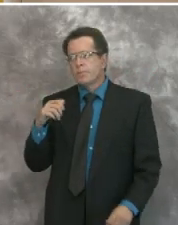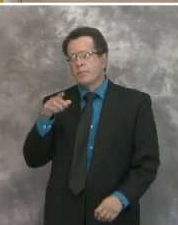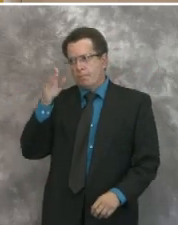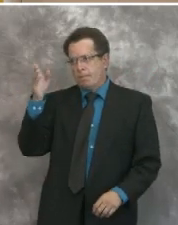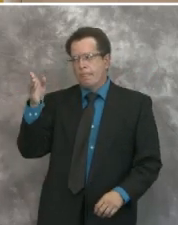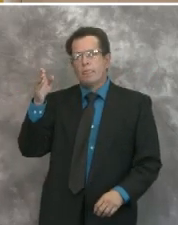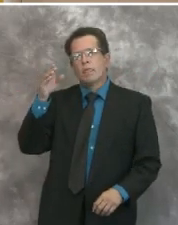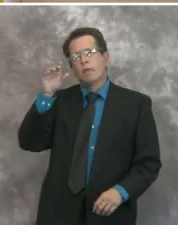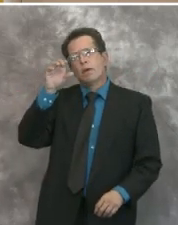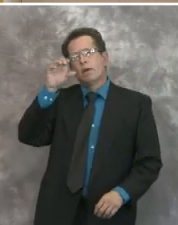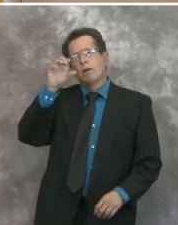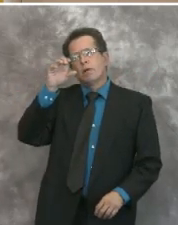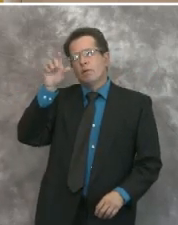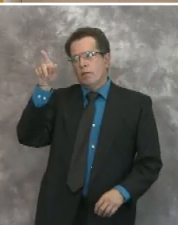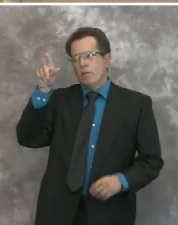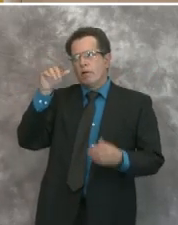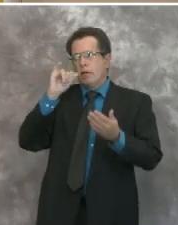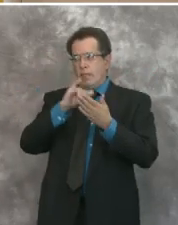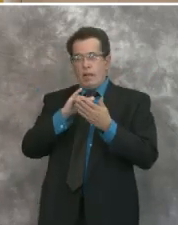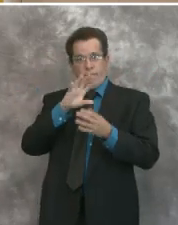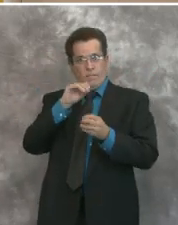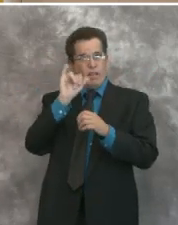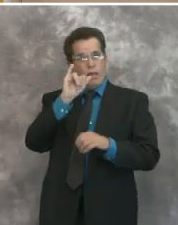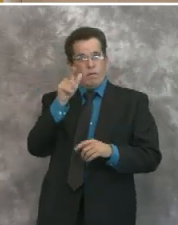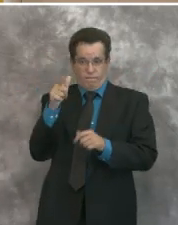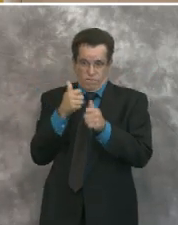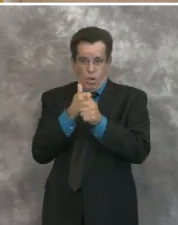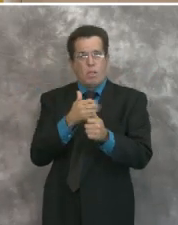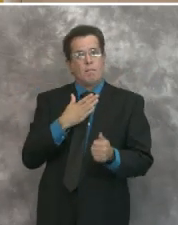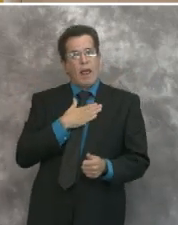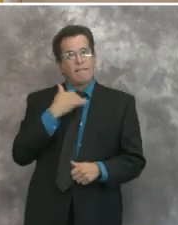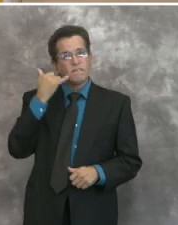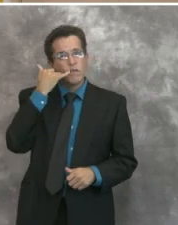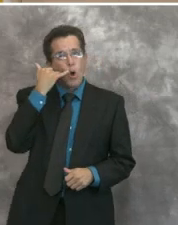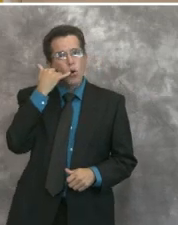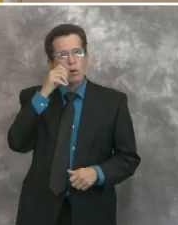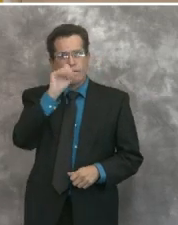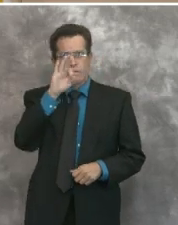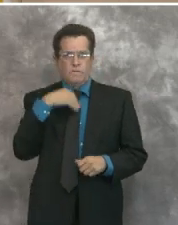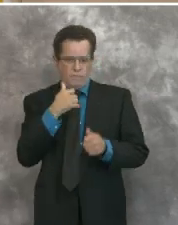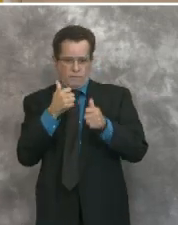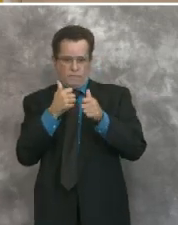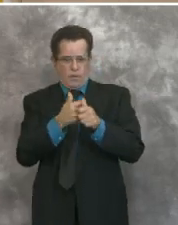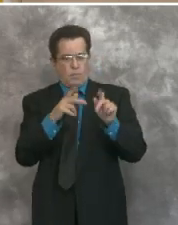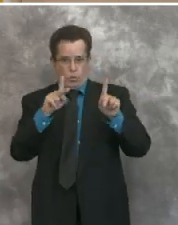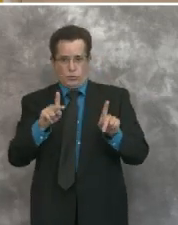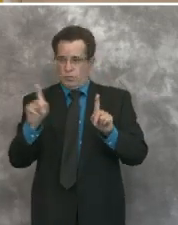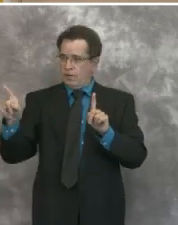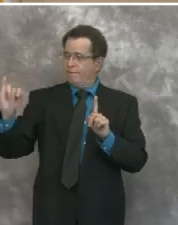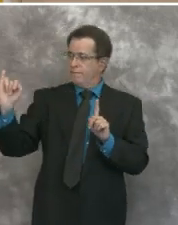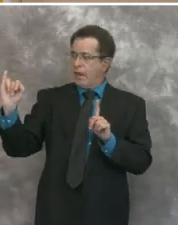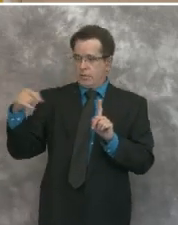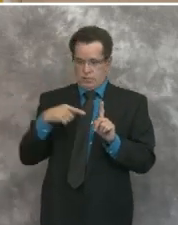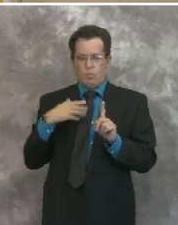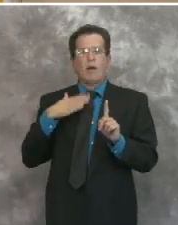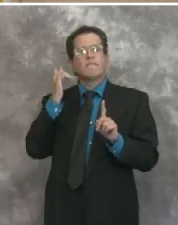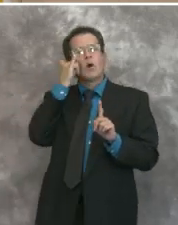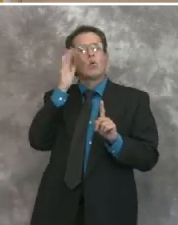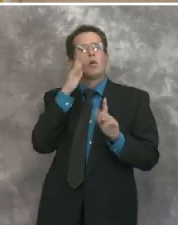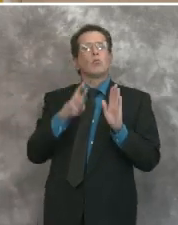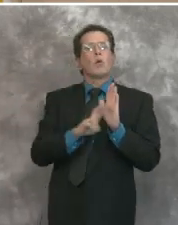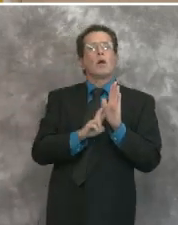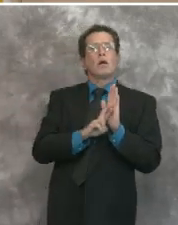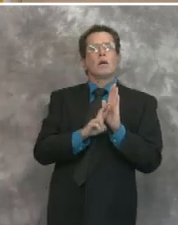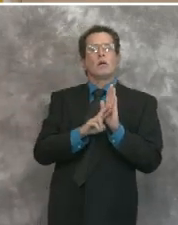involve, for instance, having my phone, if I'm in proximity to a person who is infected, it would ping, and then I would